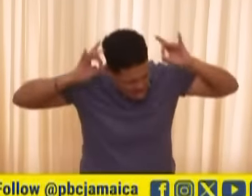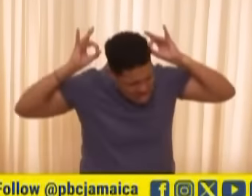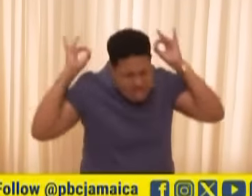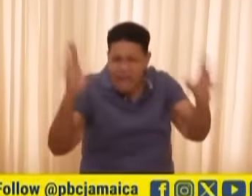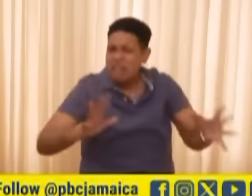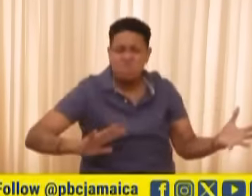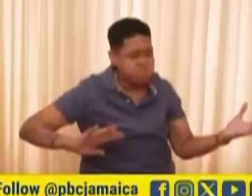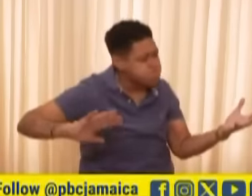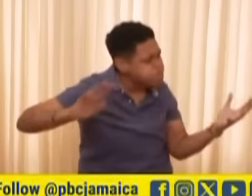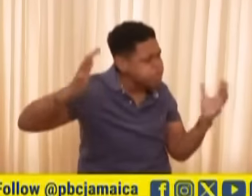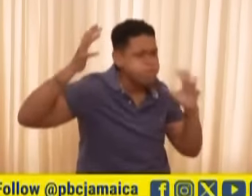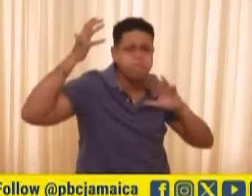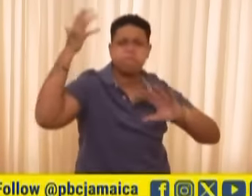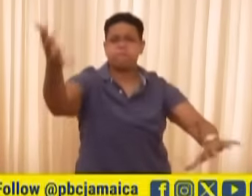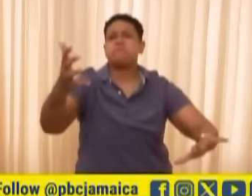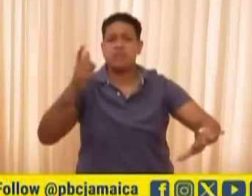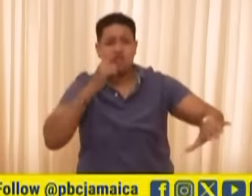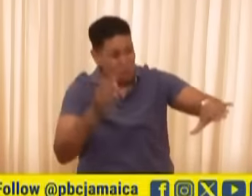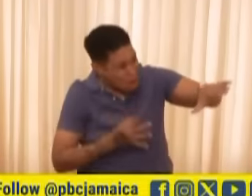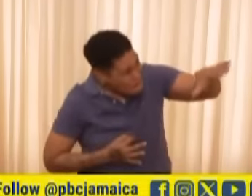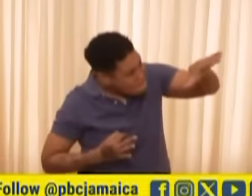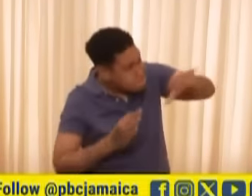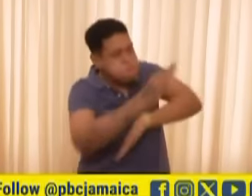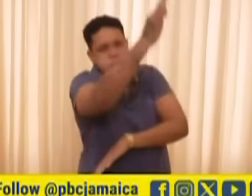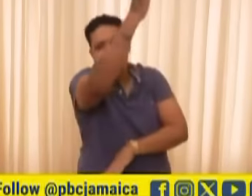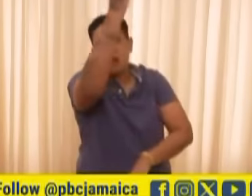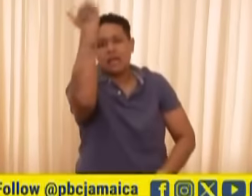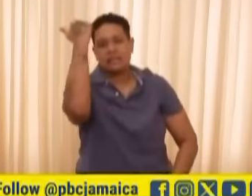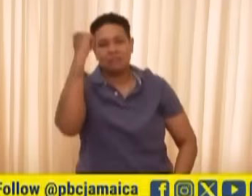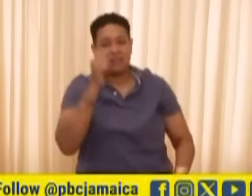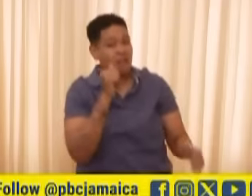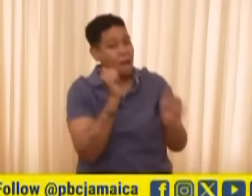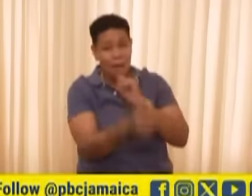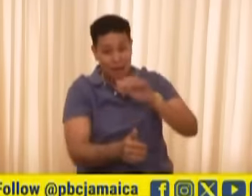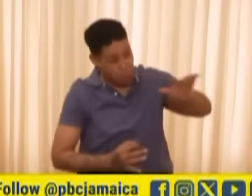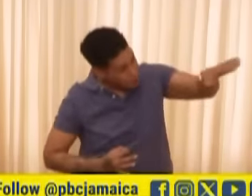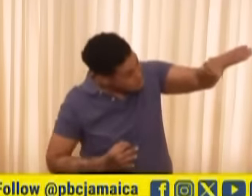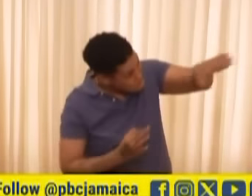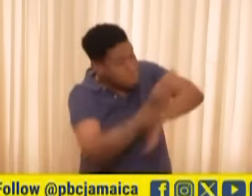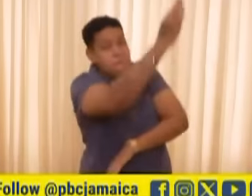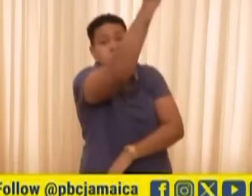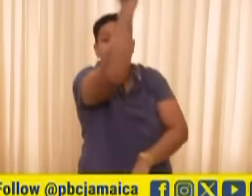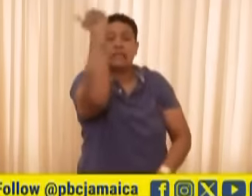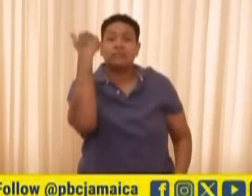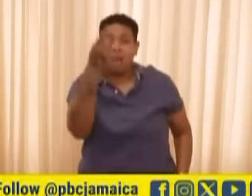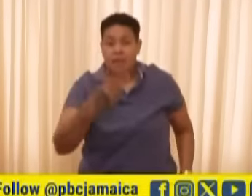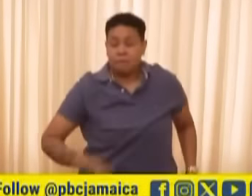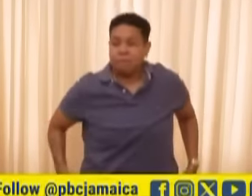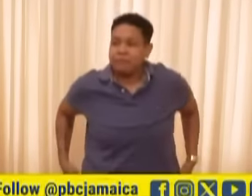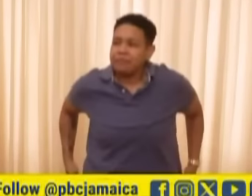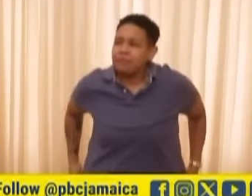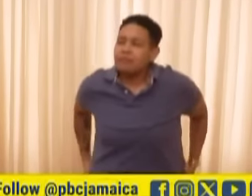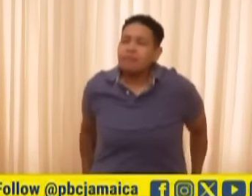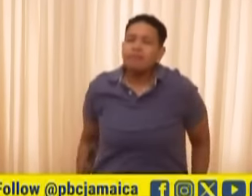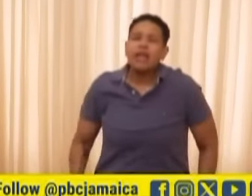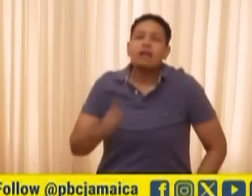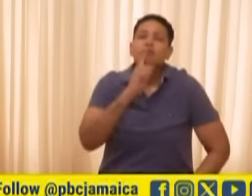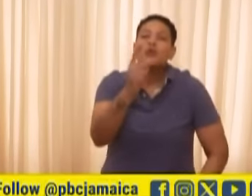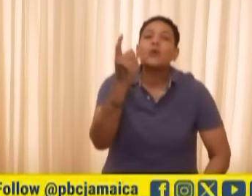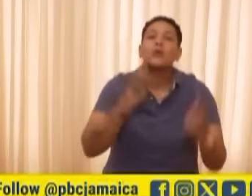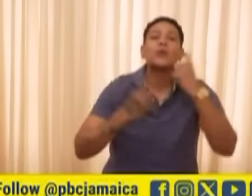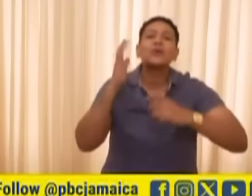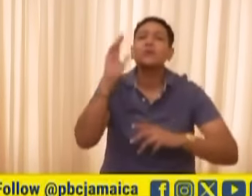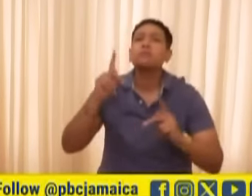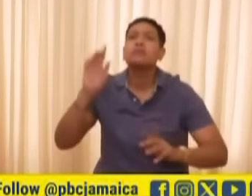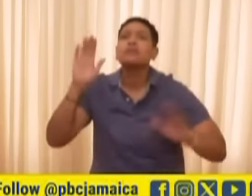only pass the island, but move directly over the island. I'm sure there will be some questions